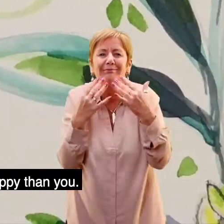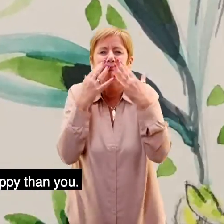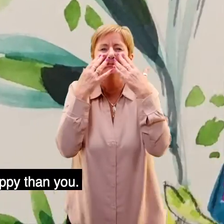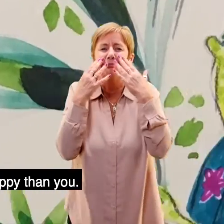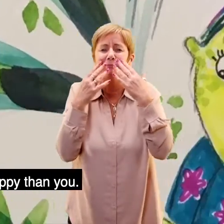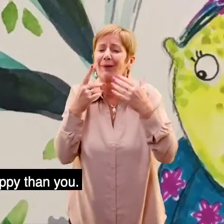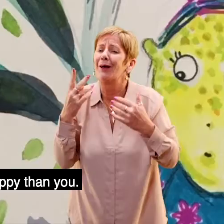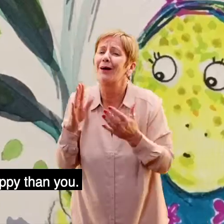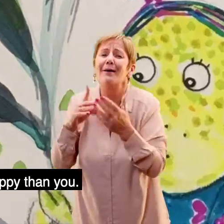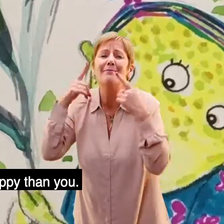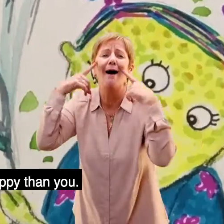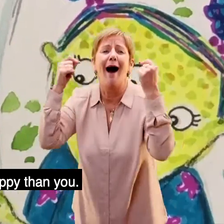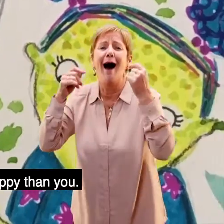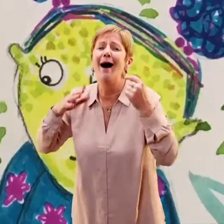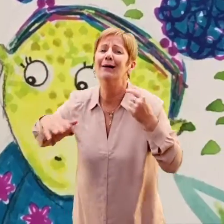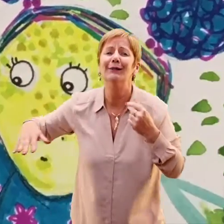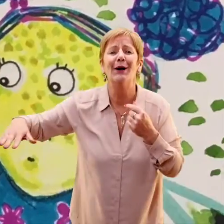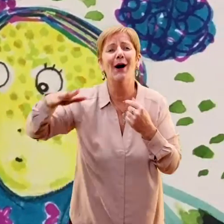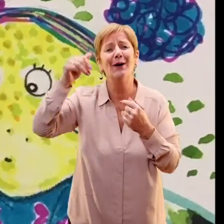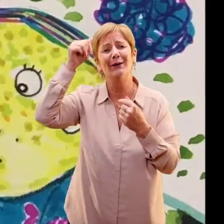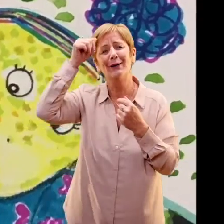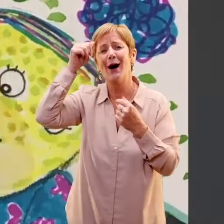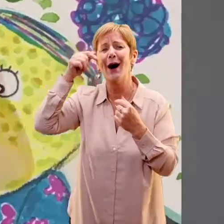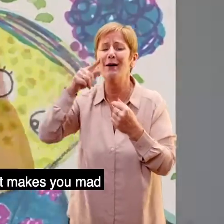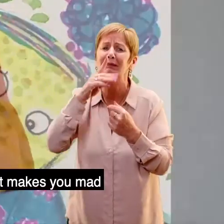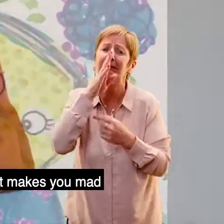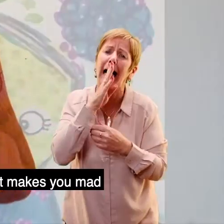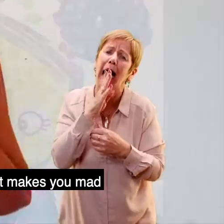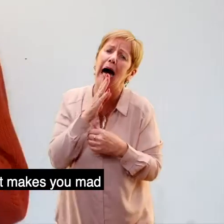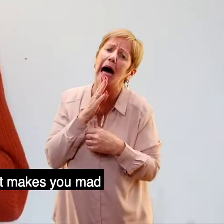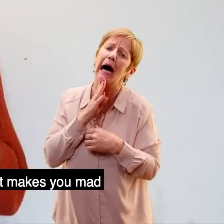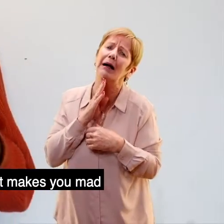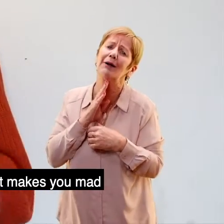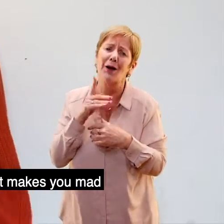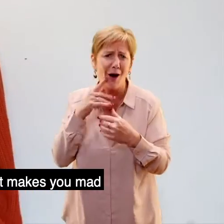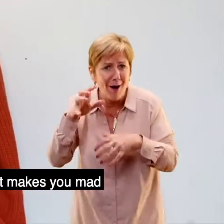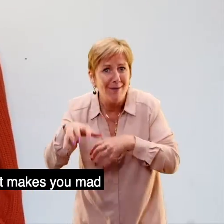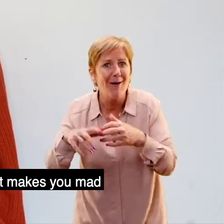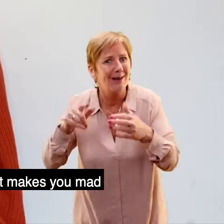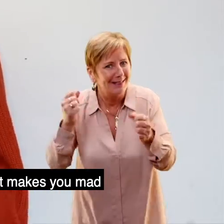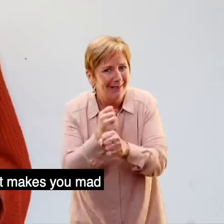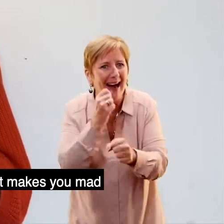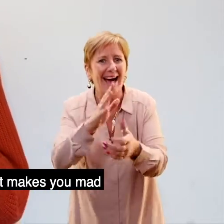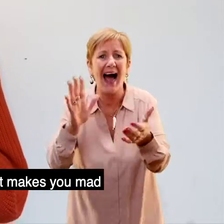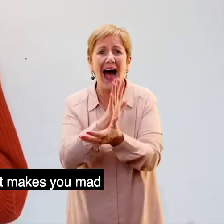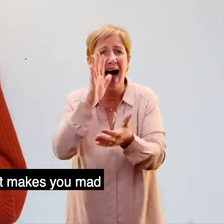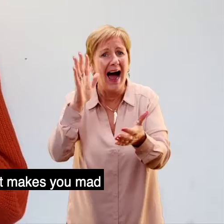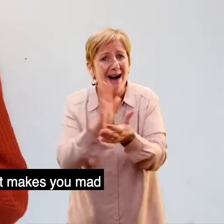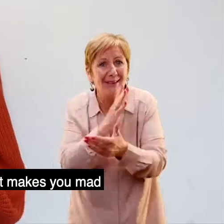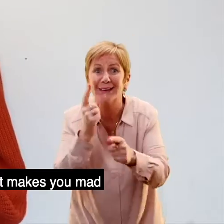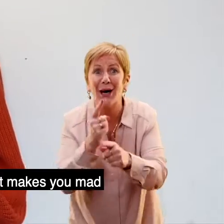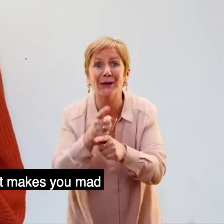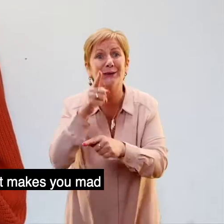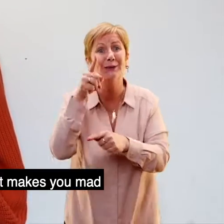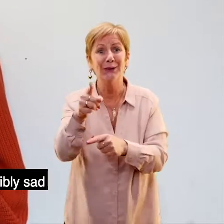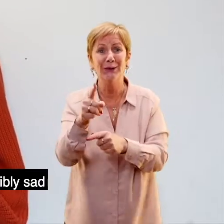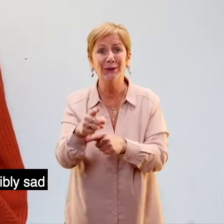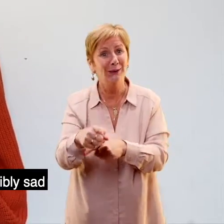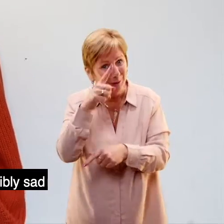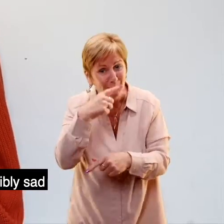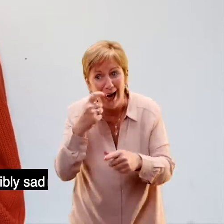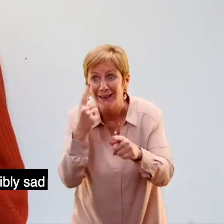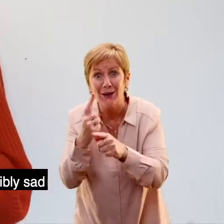monster less happy than you. You can talk to each other about what makes you mad or